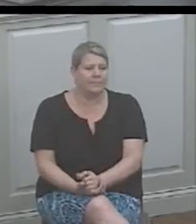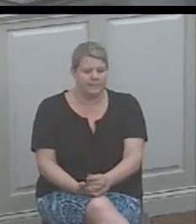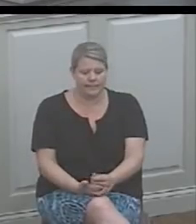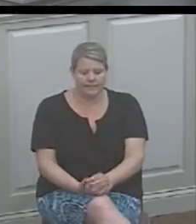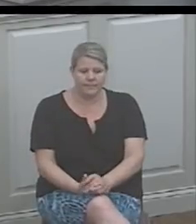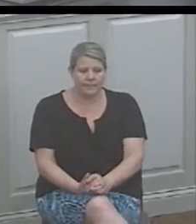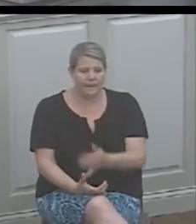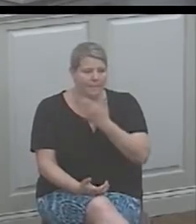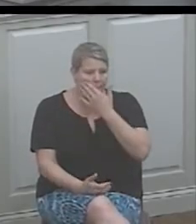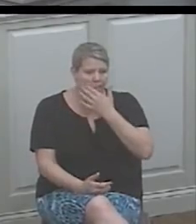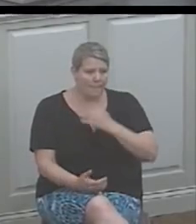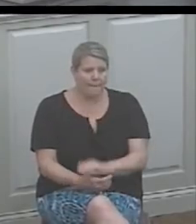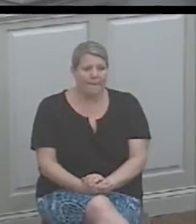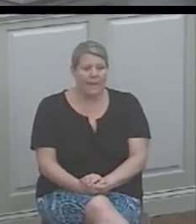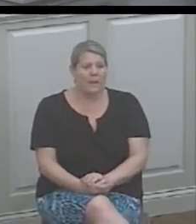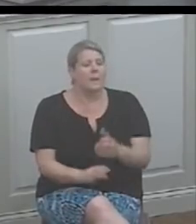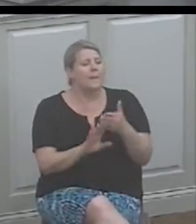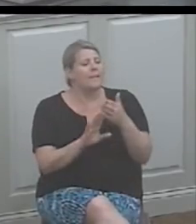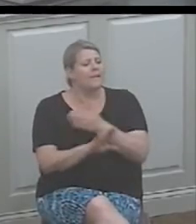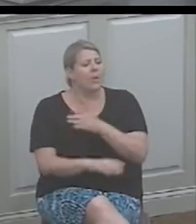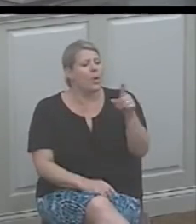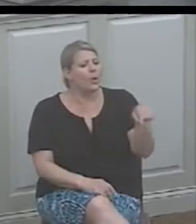Mr. Mayor, ask his family to stand up. Oh, yeah. Before anybody leaves,